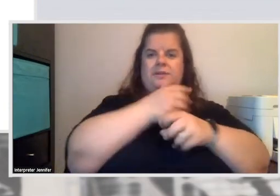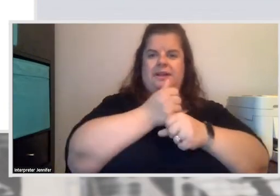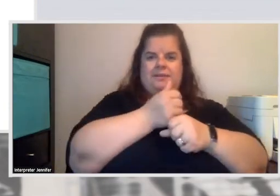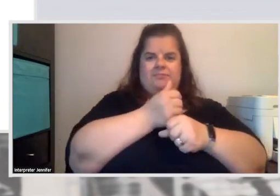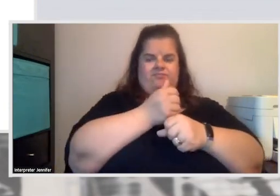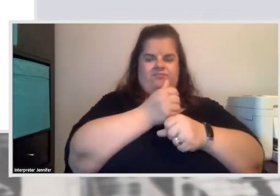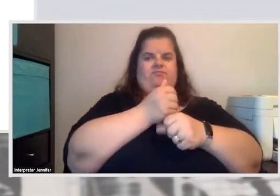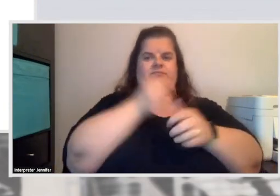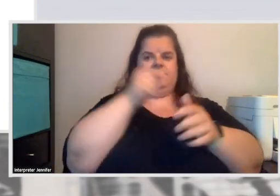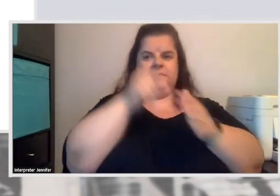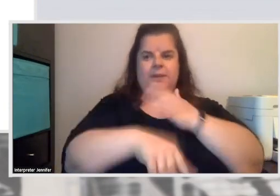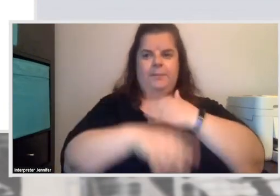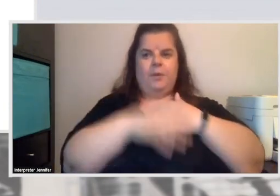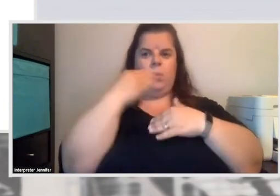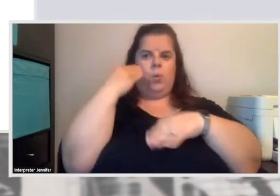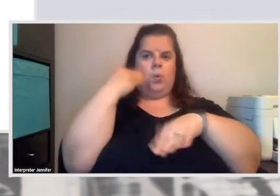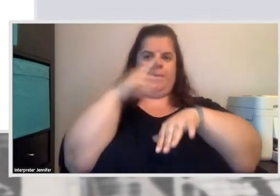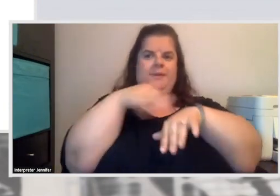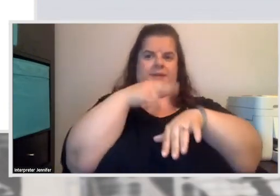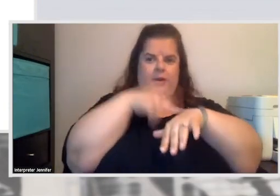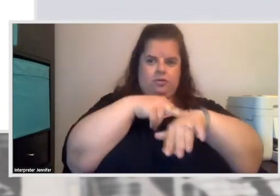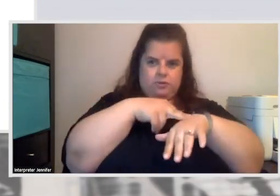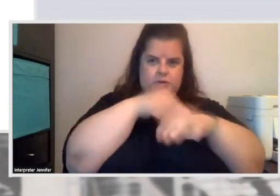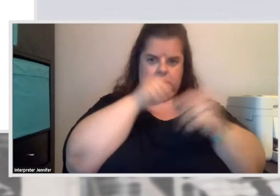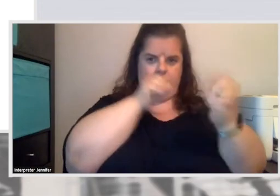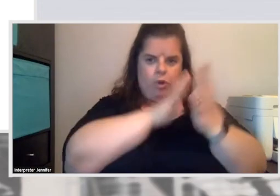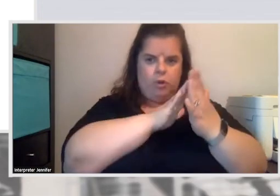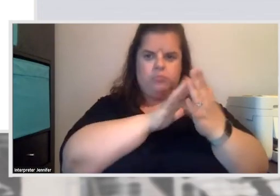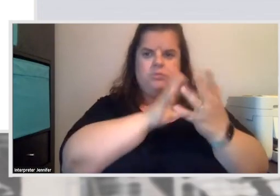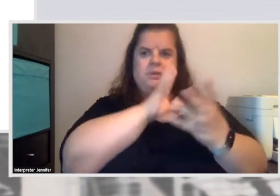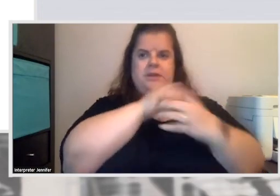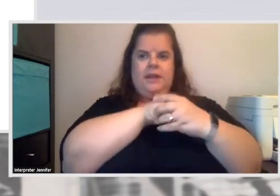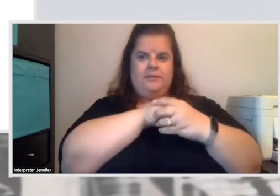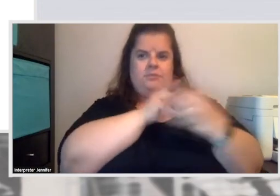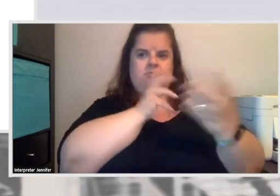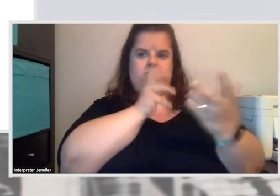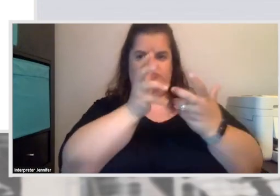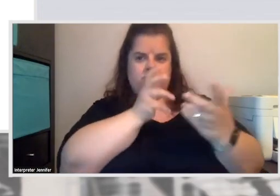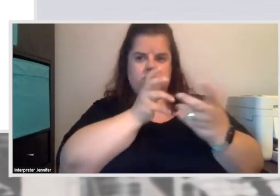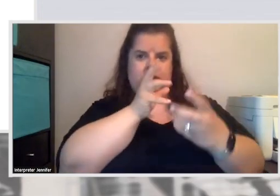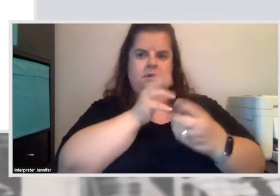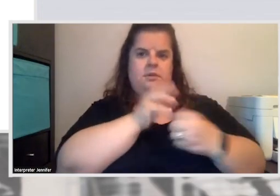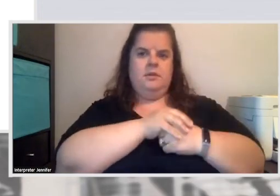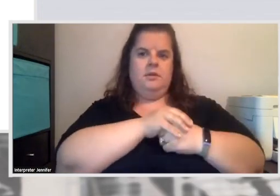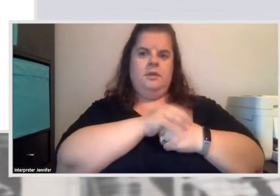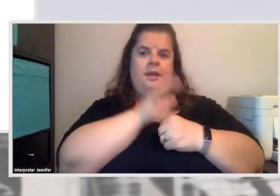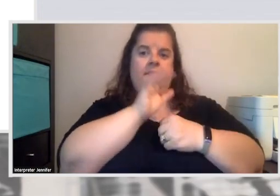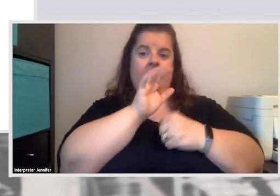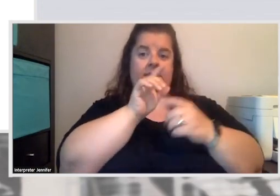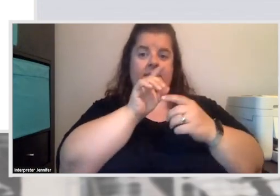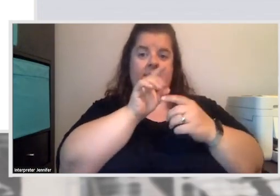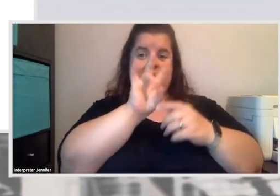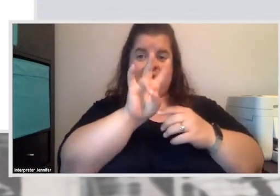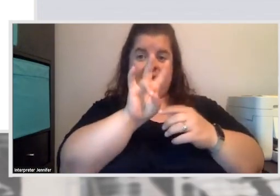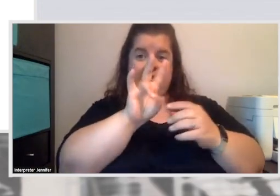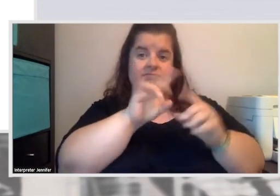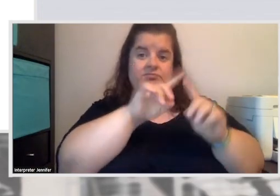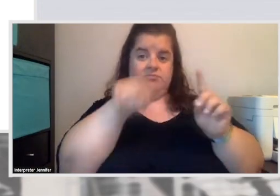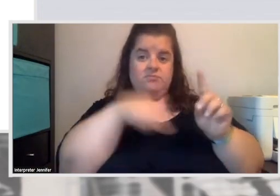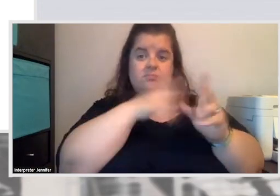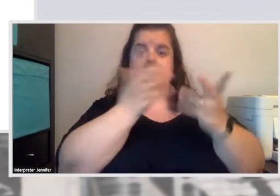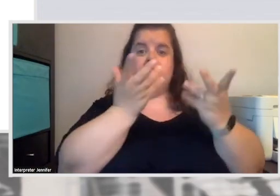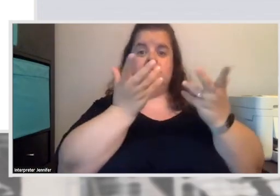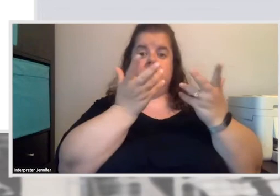and sustained engagement approach. So we've kind of built these pillars based upon our original Center Avenue RFP process back